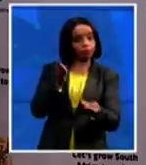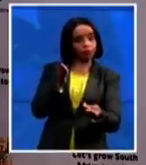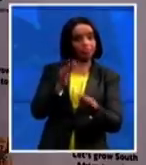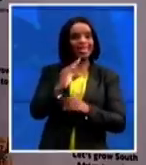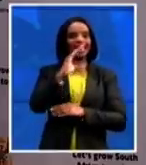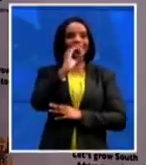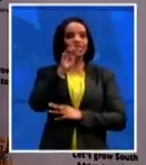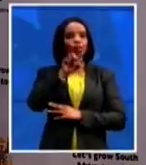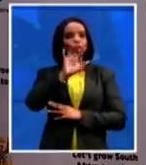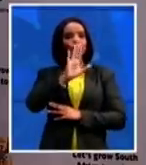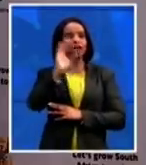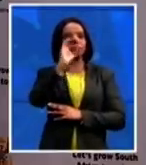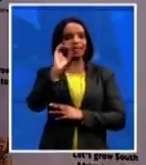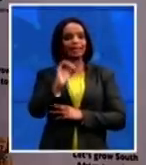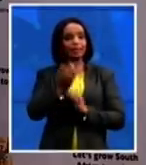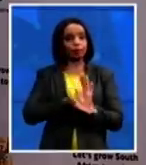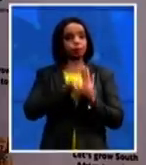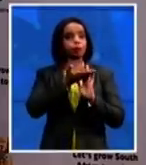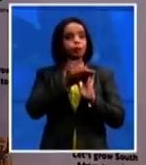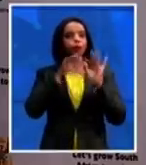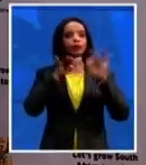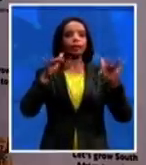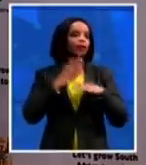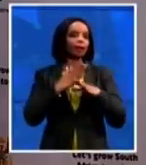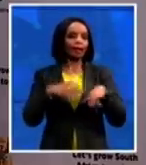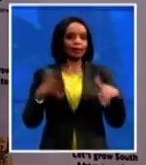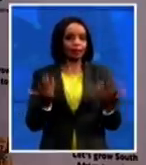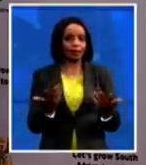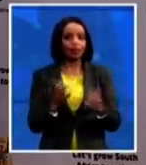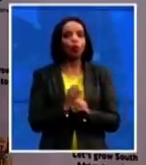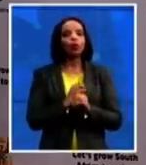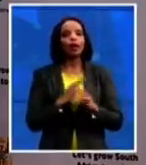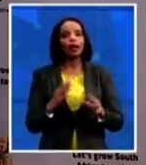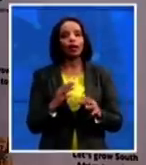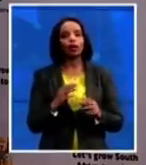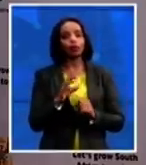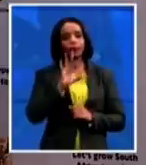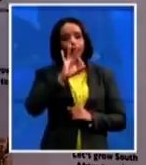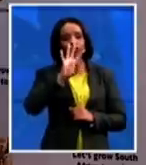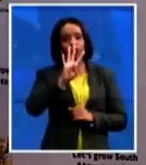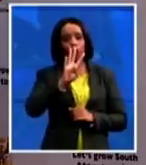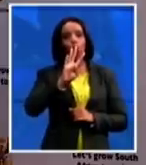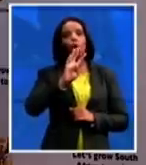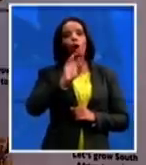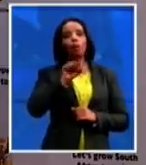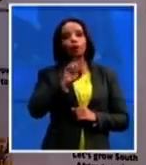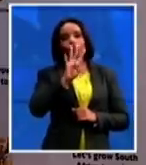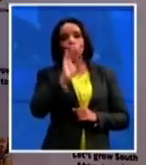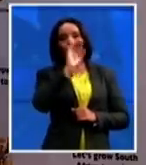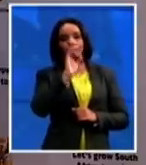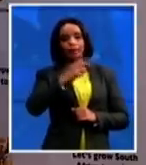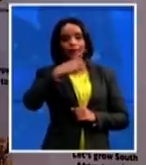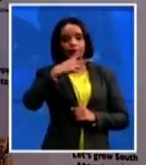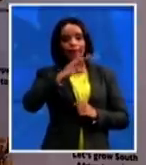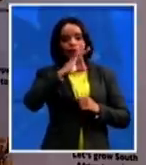unemployment rate from 34.4% in the second quarter to 34.9% in the third quarter,